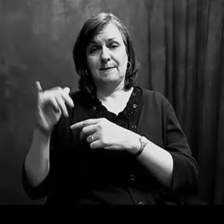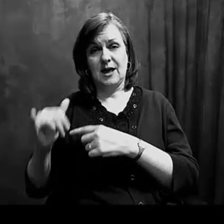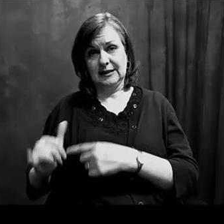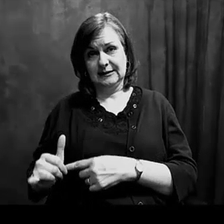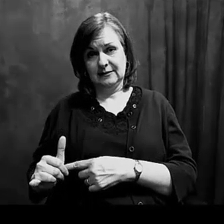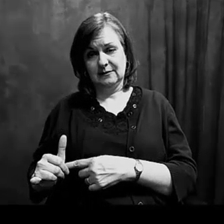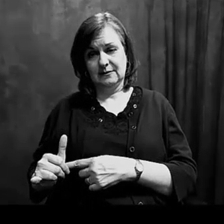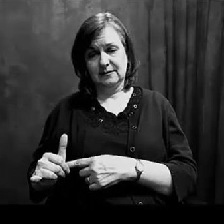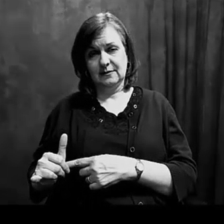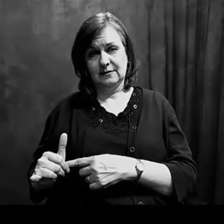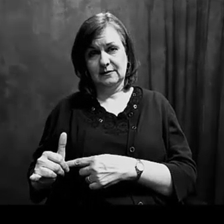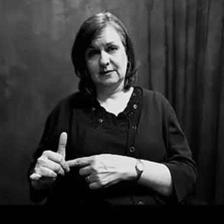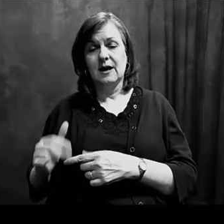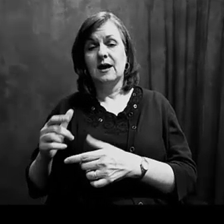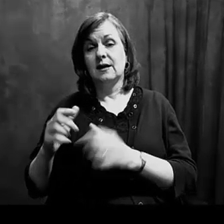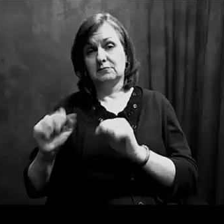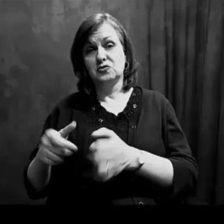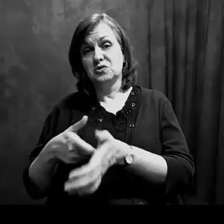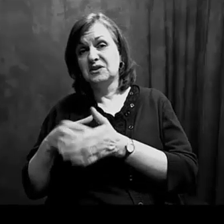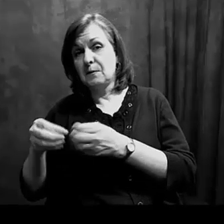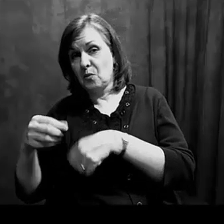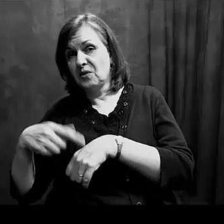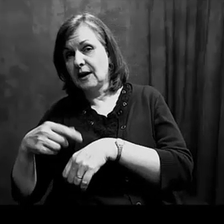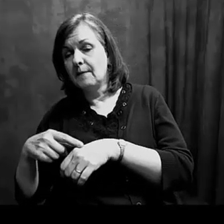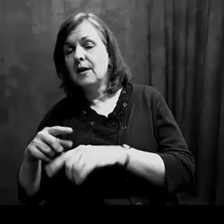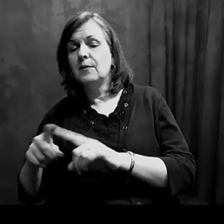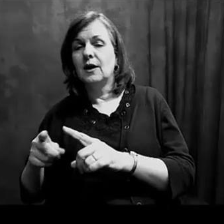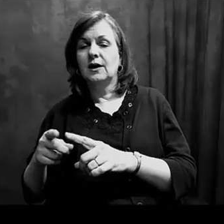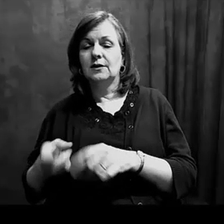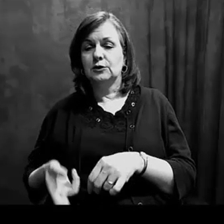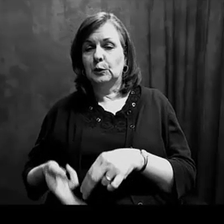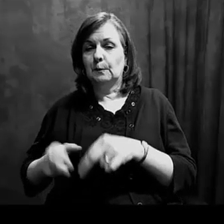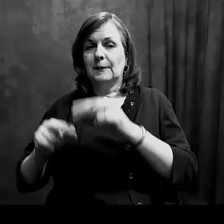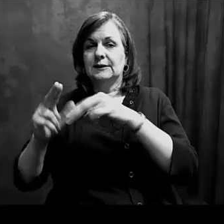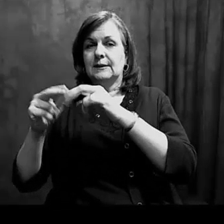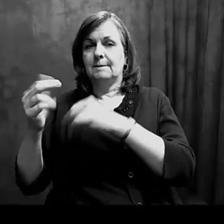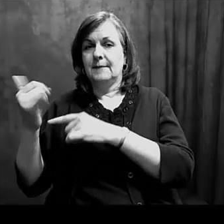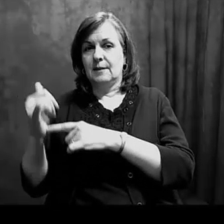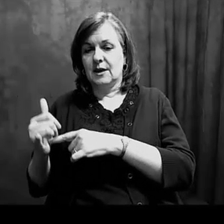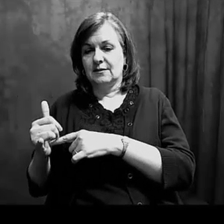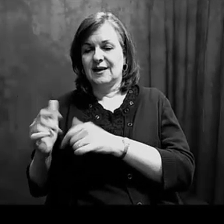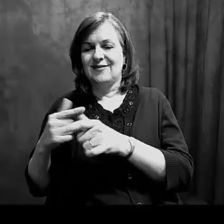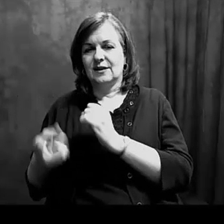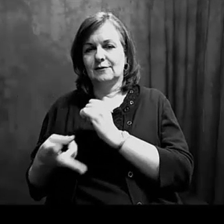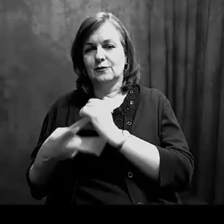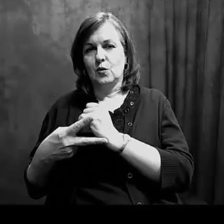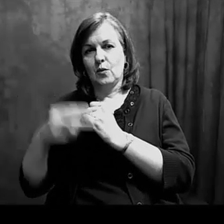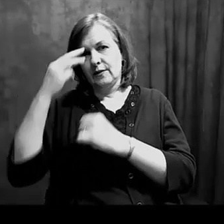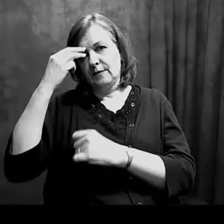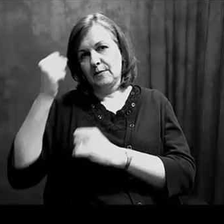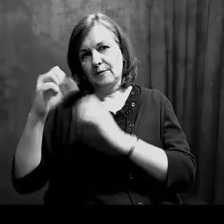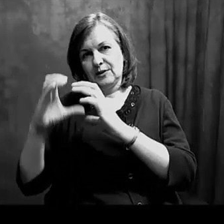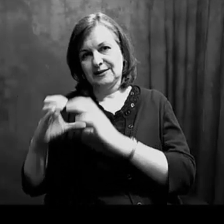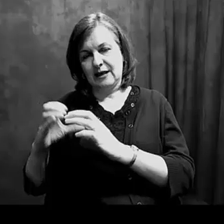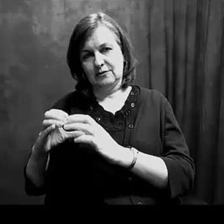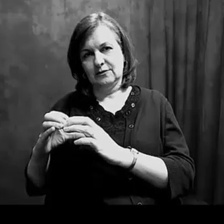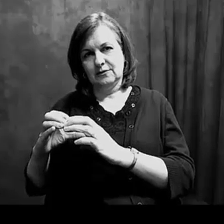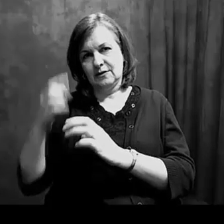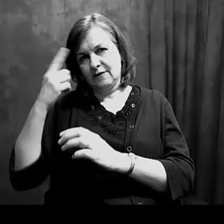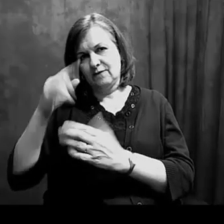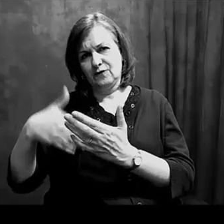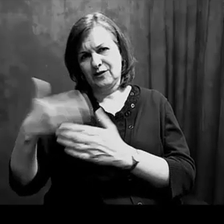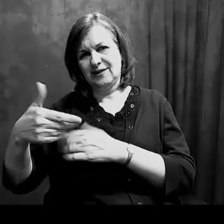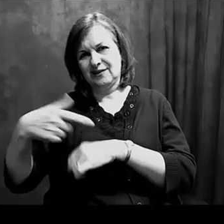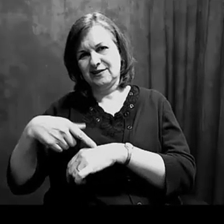cases, to build up antibodies and then to store memory cells for next